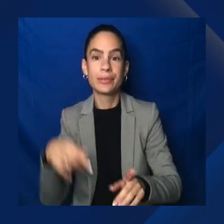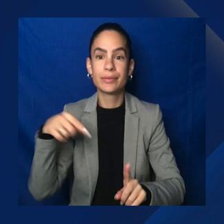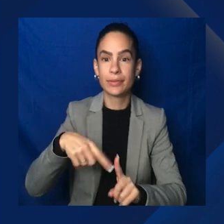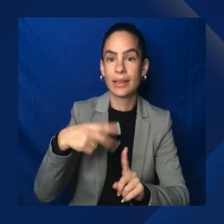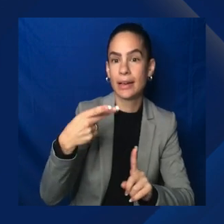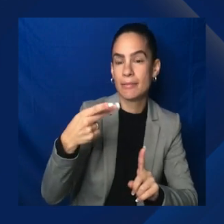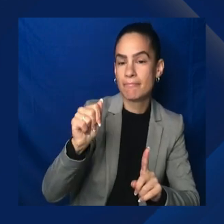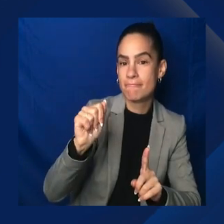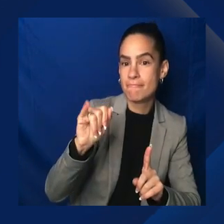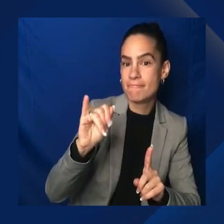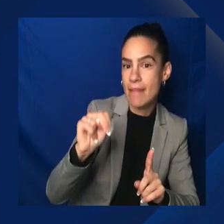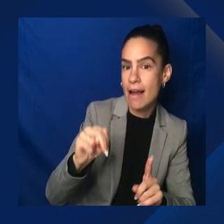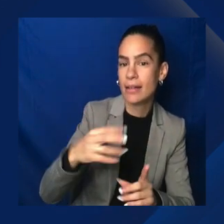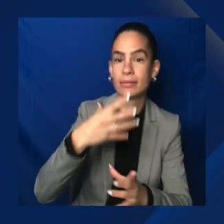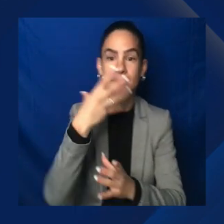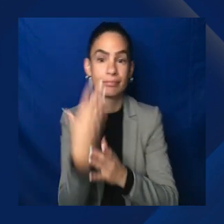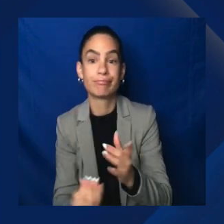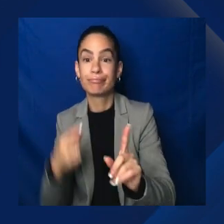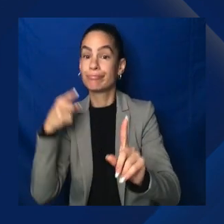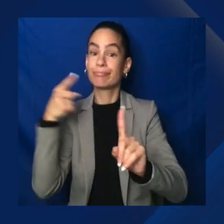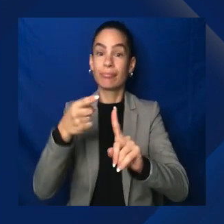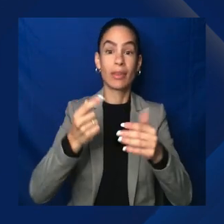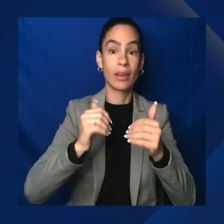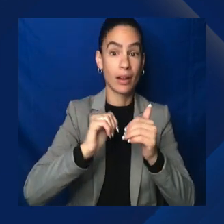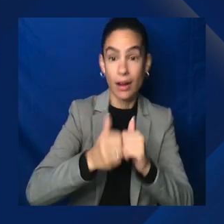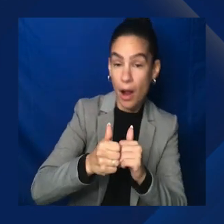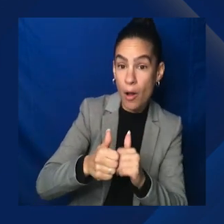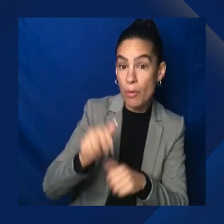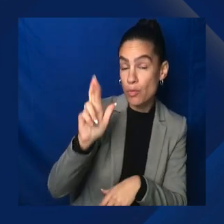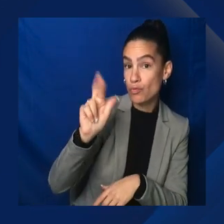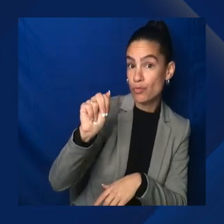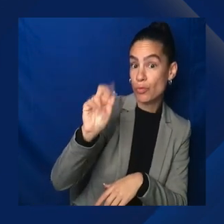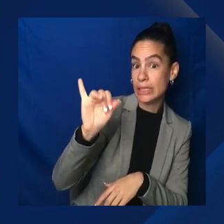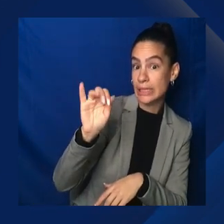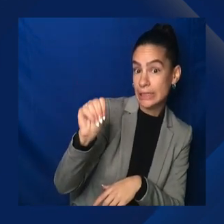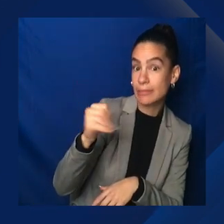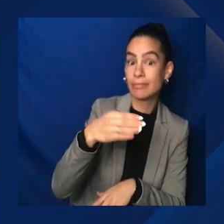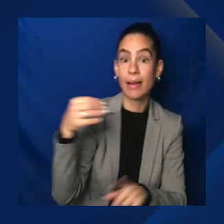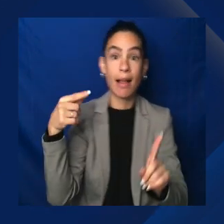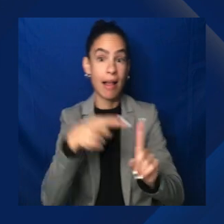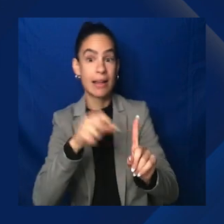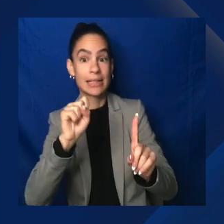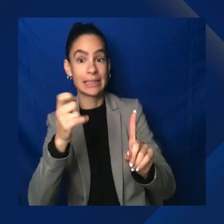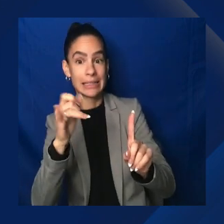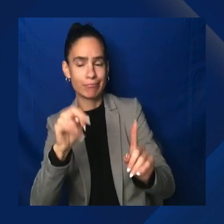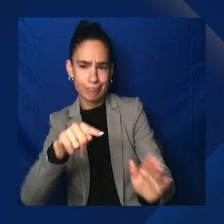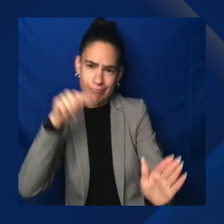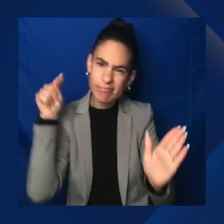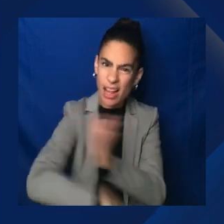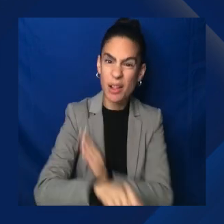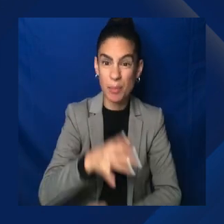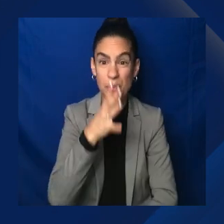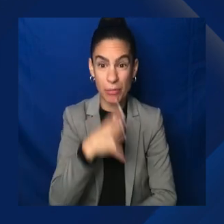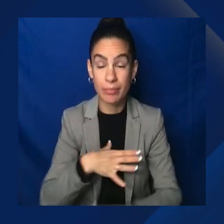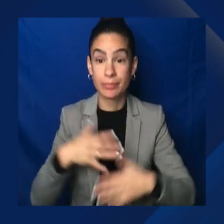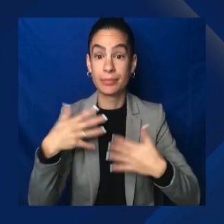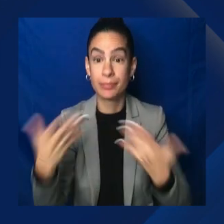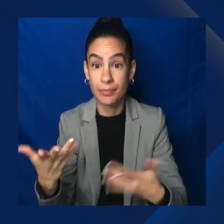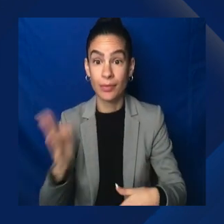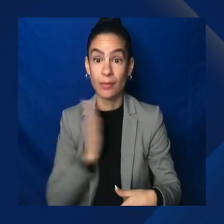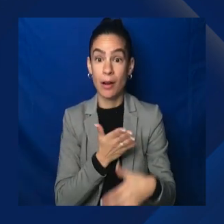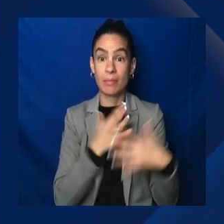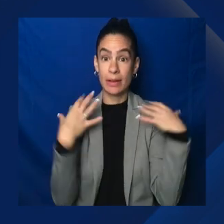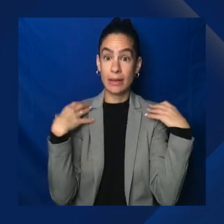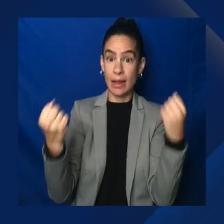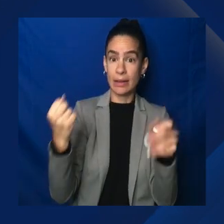Maternal health is important because it is an indicator of how well a country's healthcare system is functioning overall, and